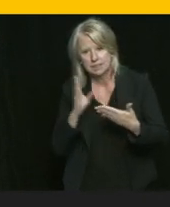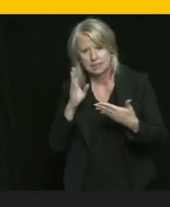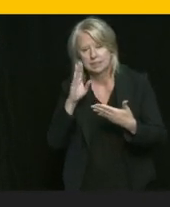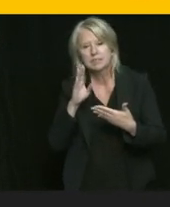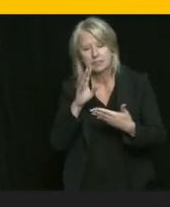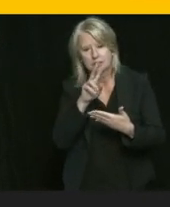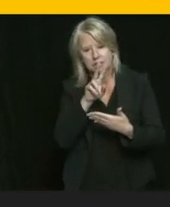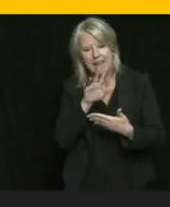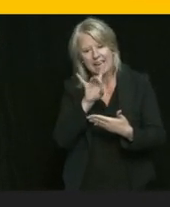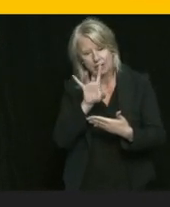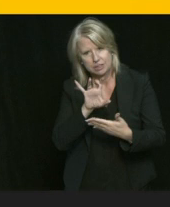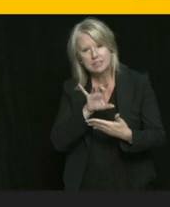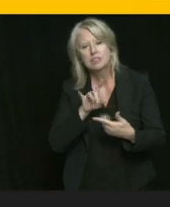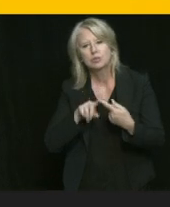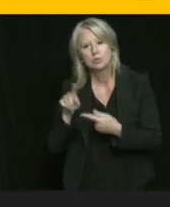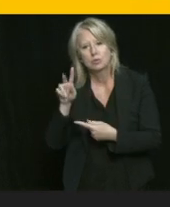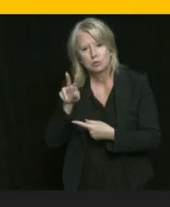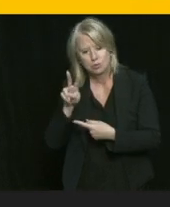251,800 to